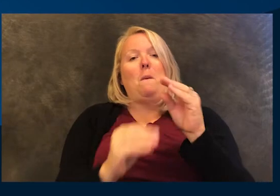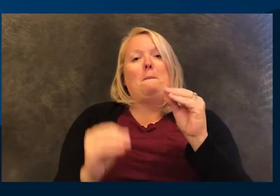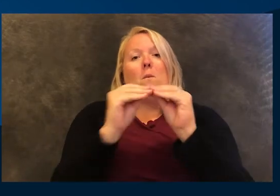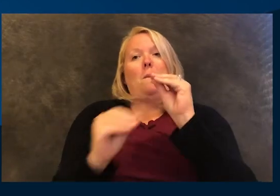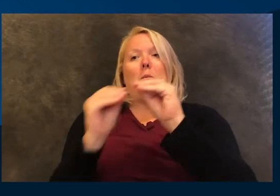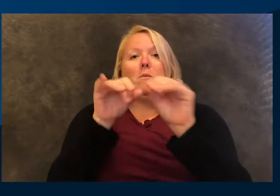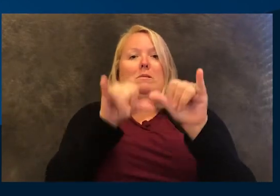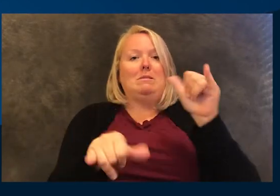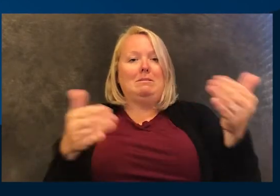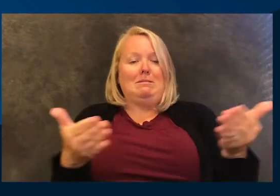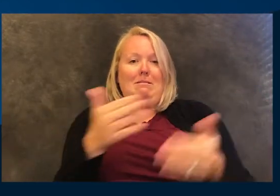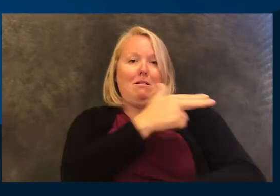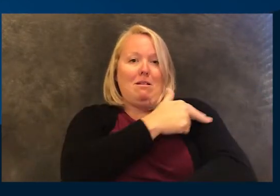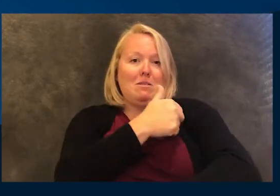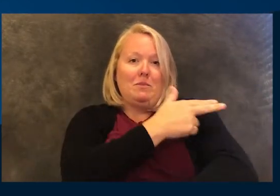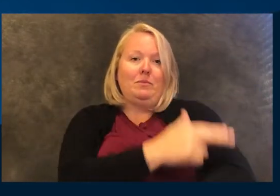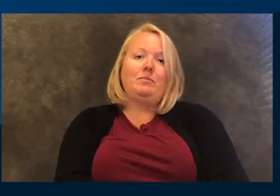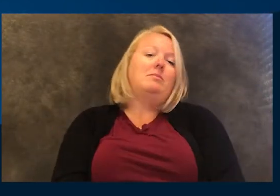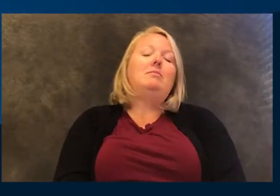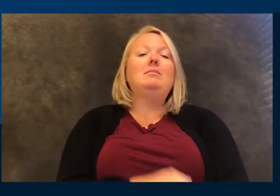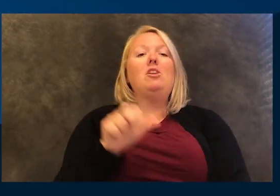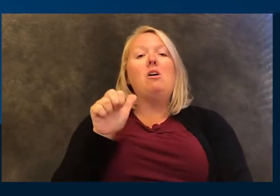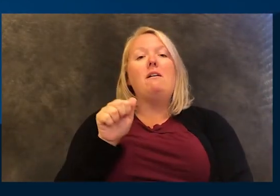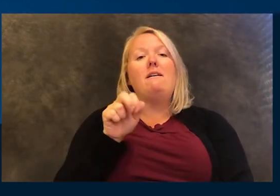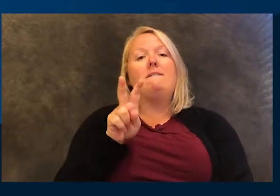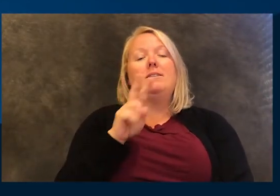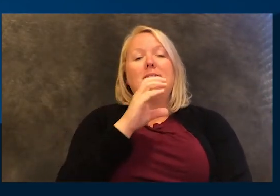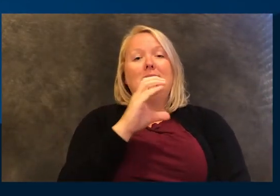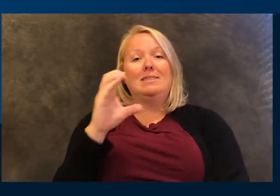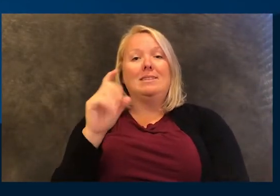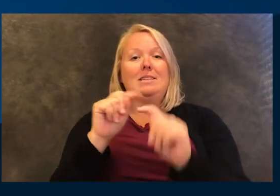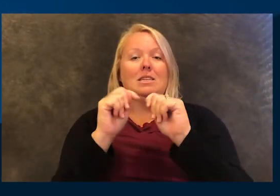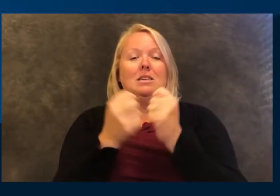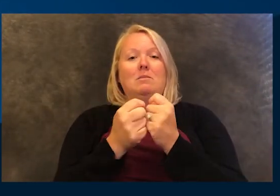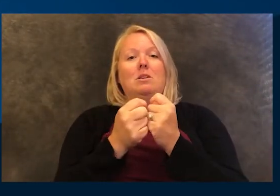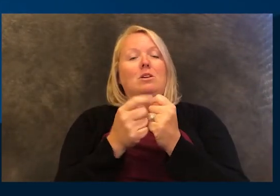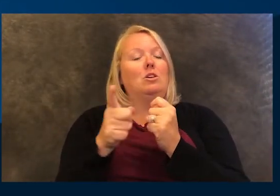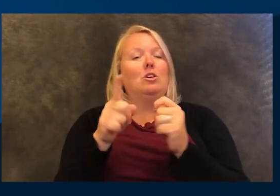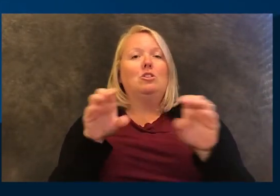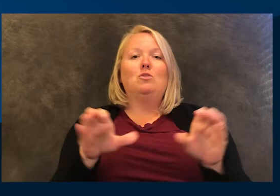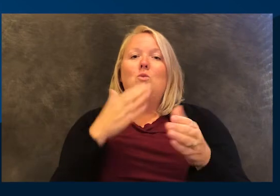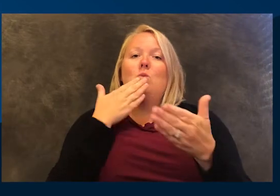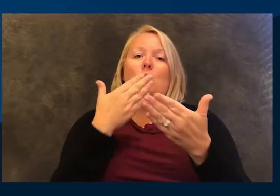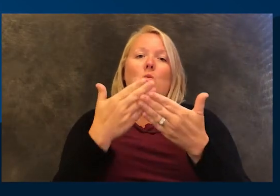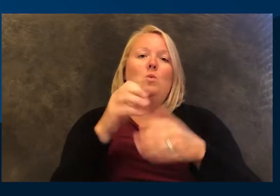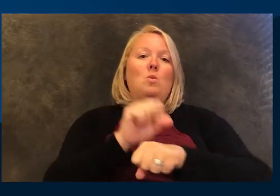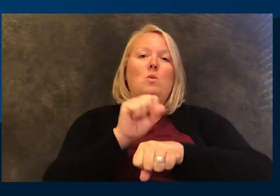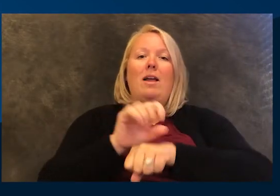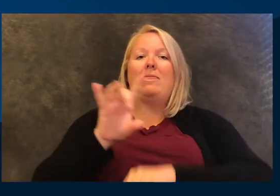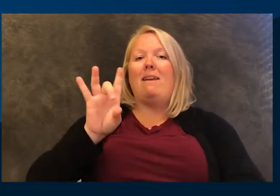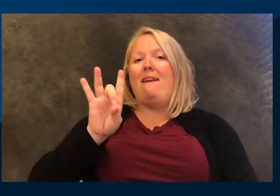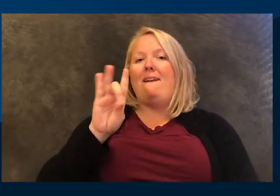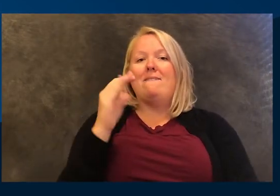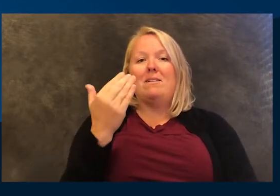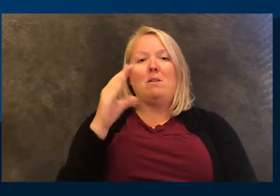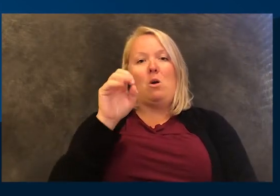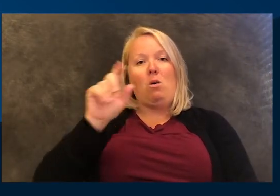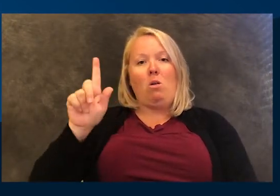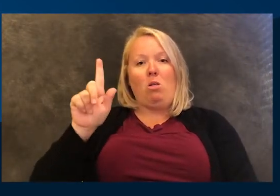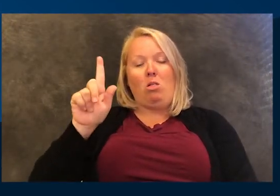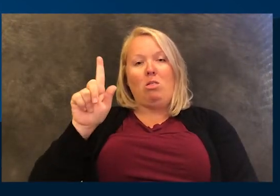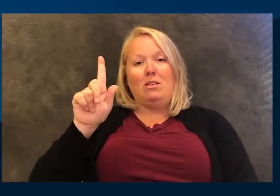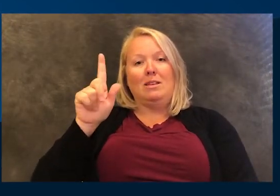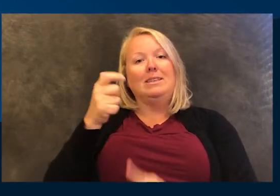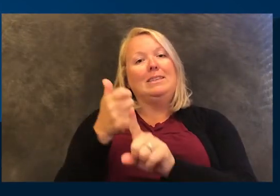In addition, our ABCC team has done a remarkable work every day at the 815 call. It's an